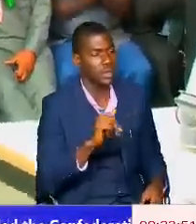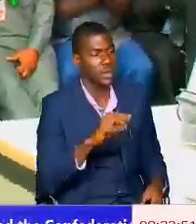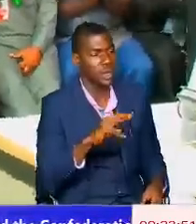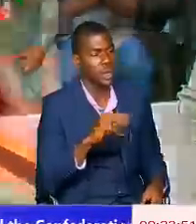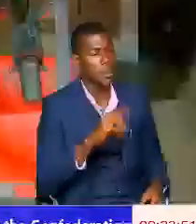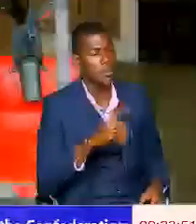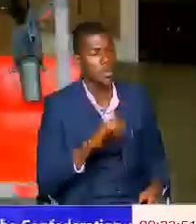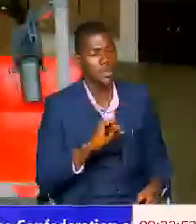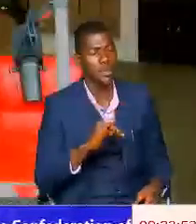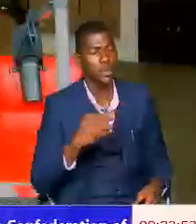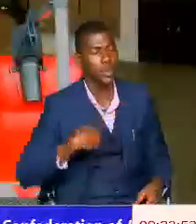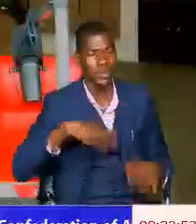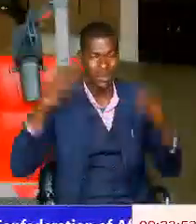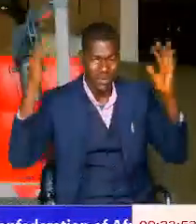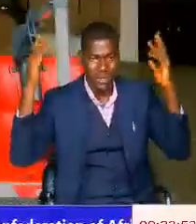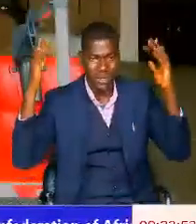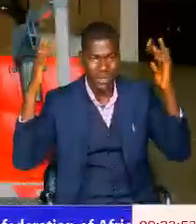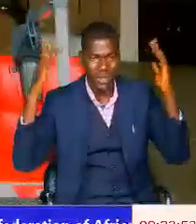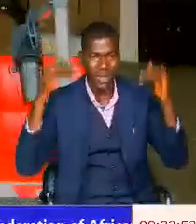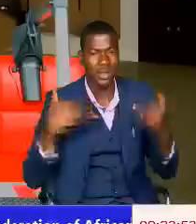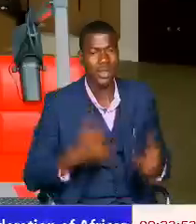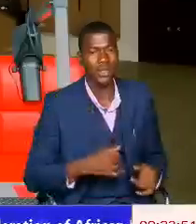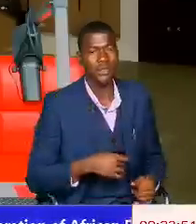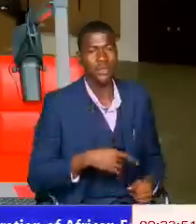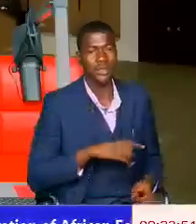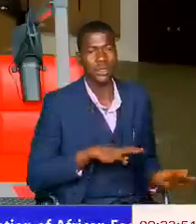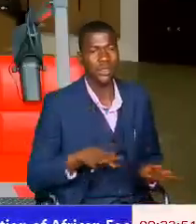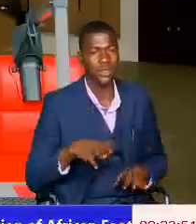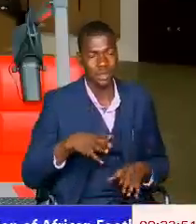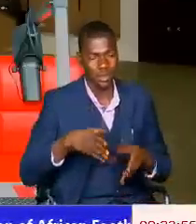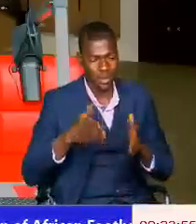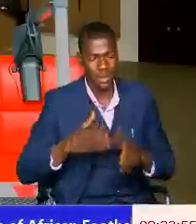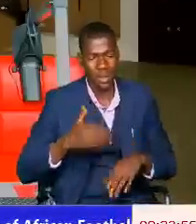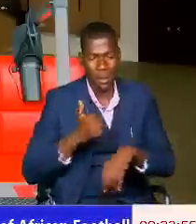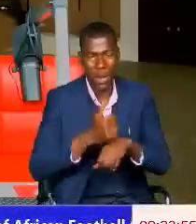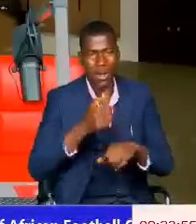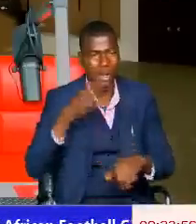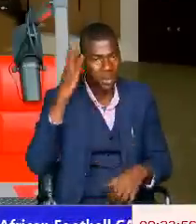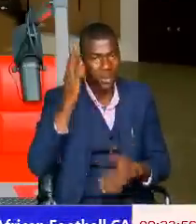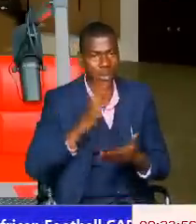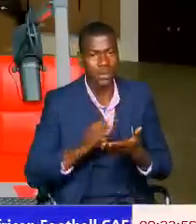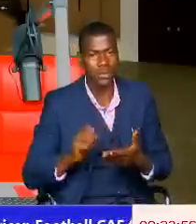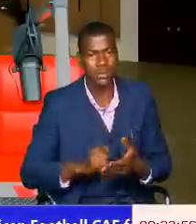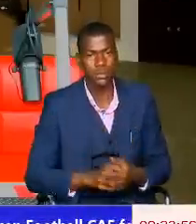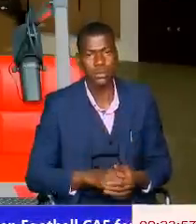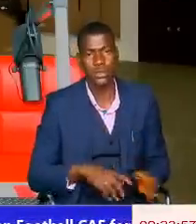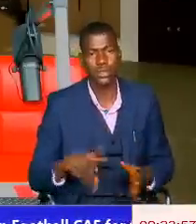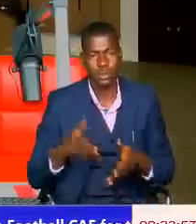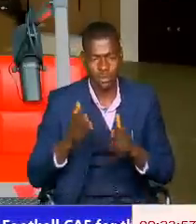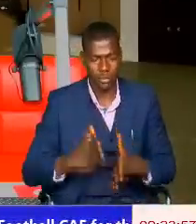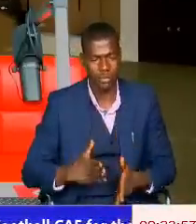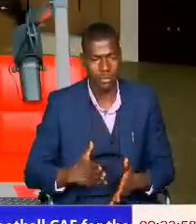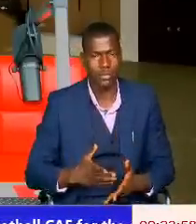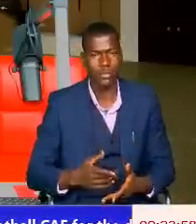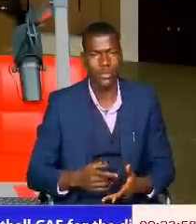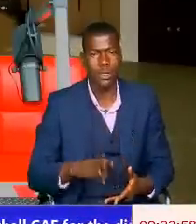In his own case, because he's a Brekete Family member and he's a permanent secretary, he shall be permanent. Shall